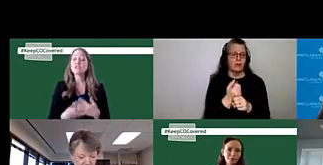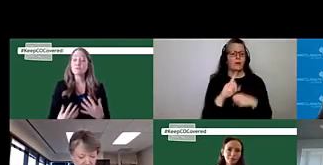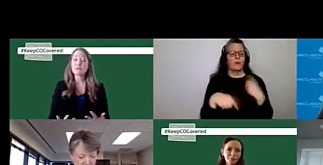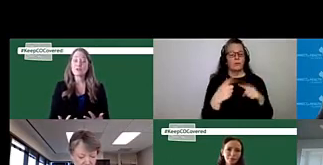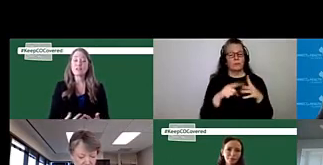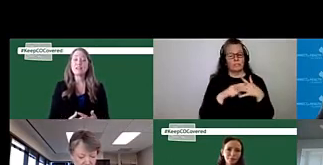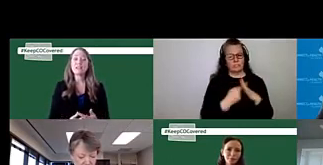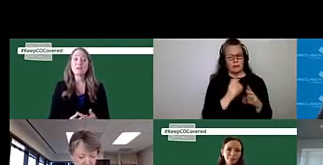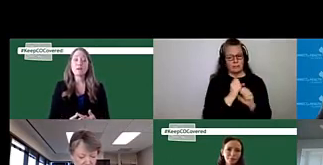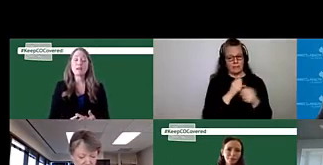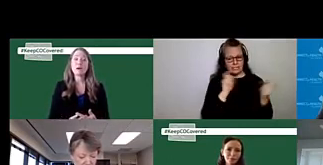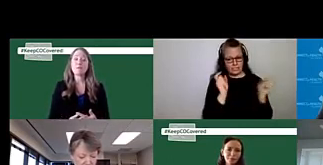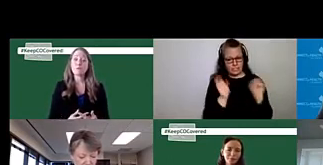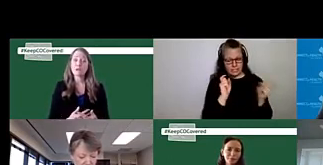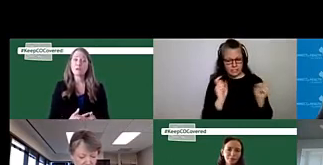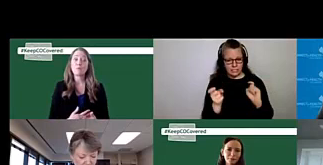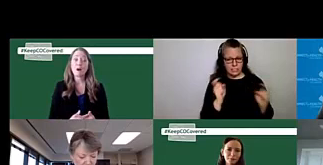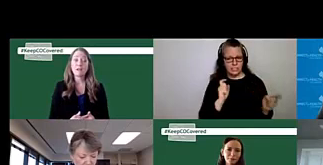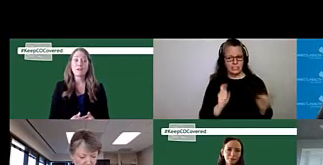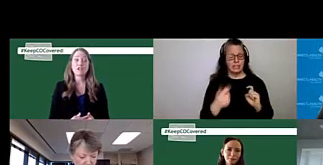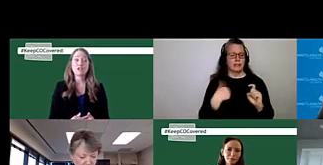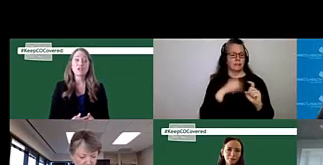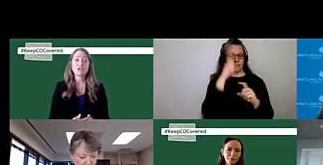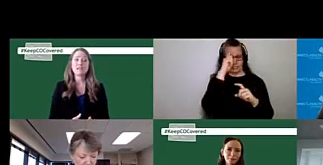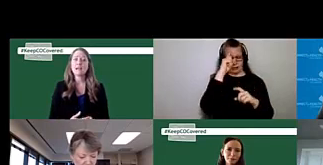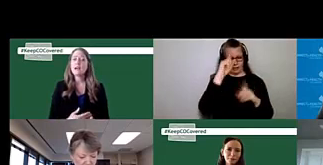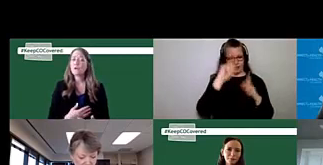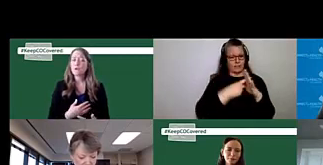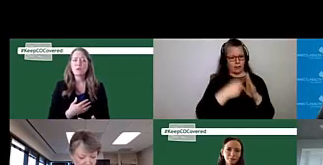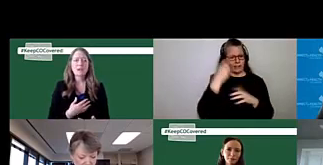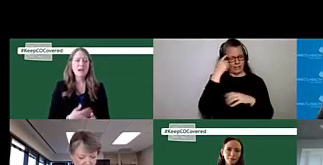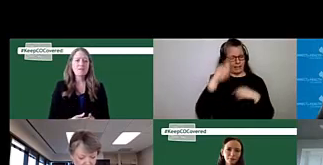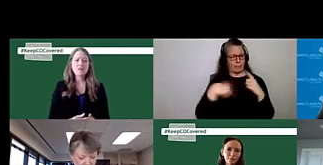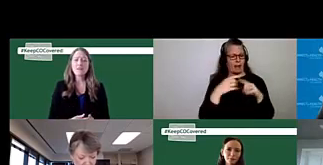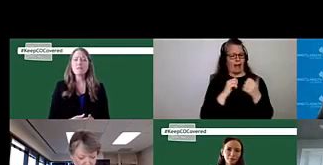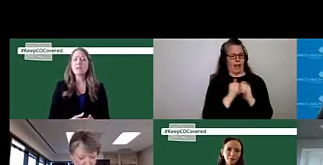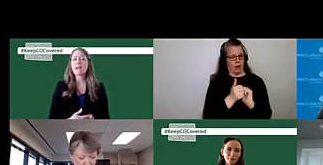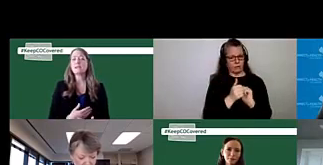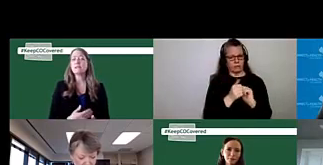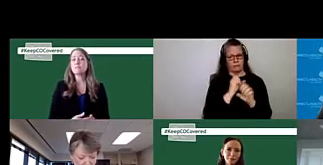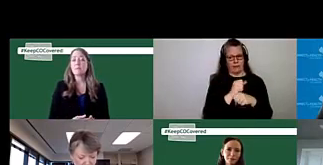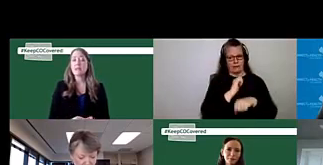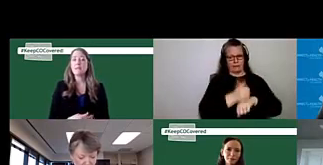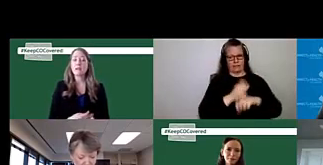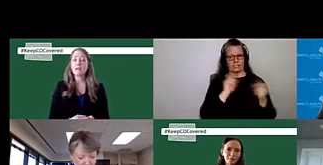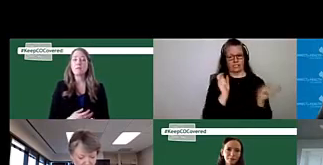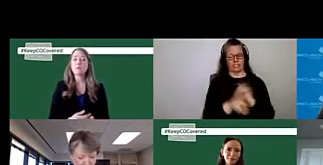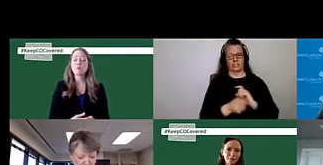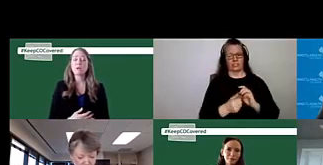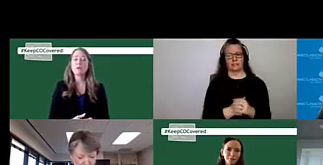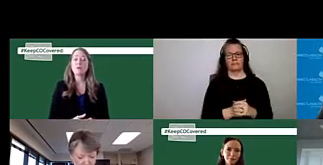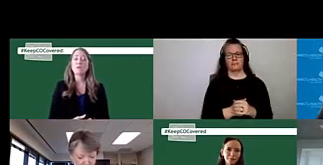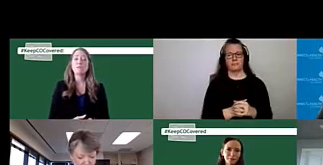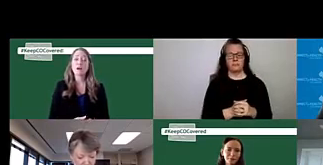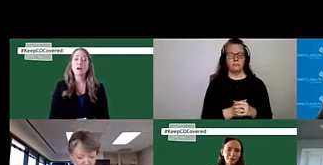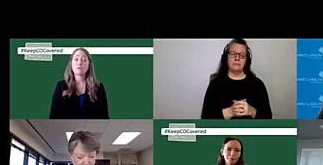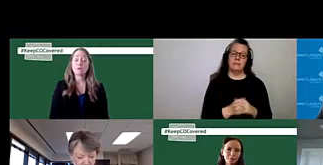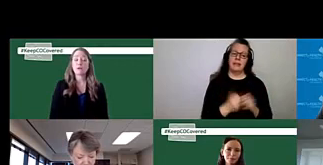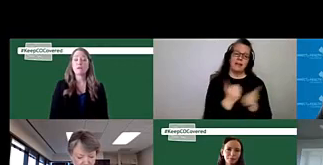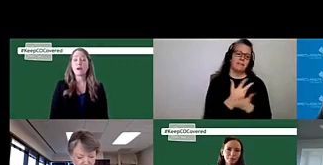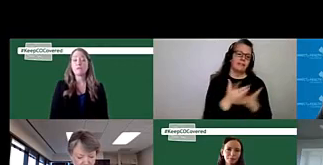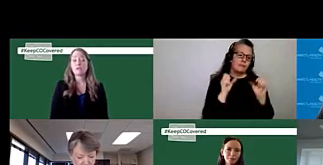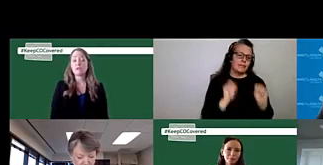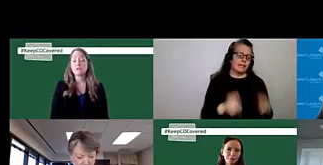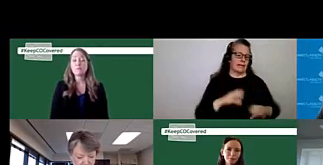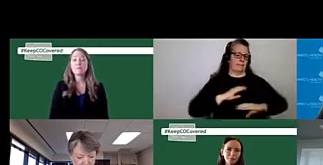making changes, we started thinking about how we would unwind our changes. We're doing everything we can to meet that #1 goal of